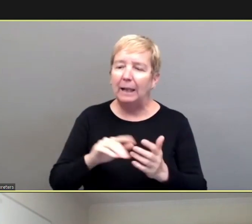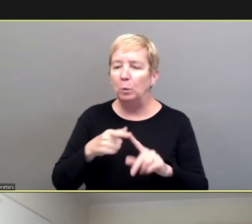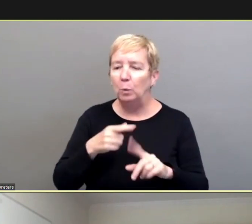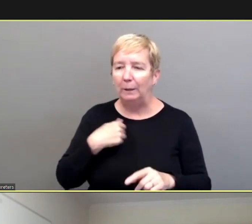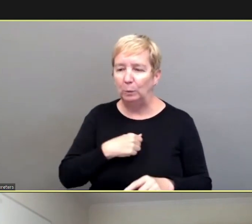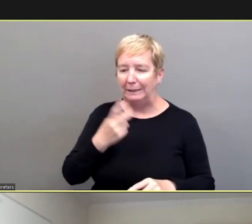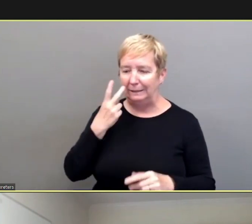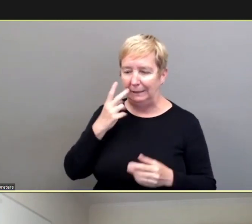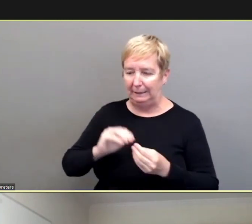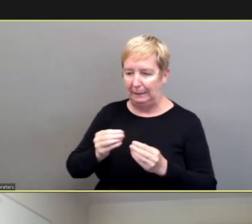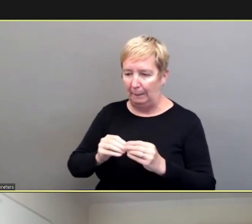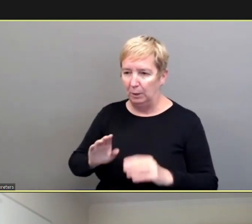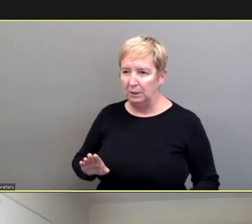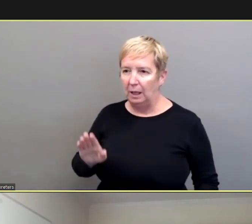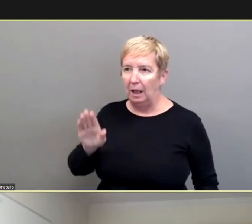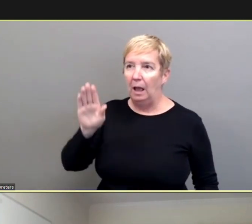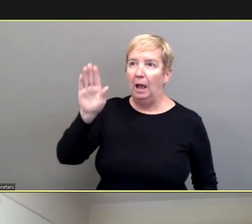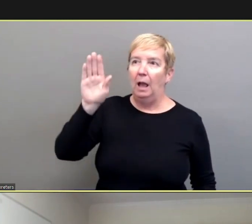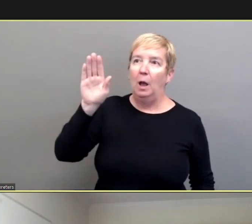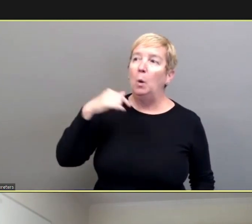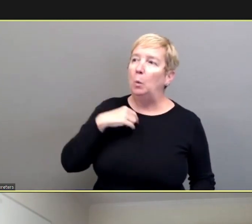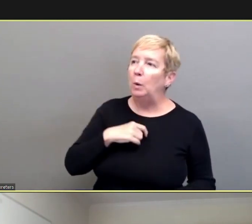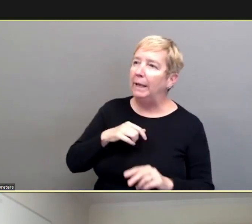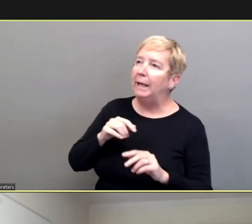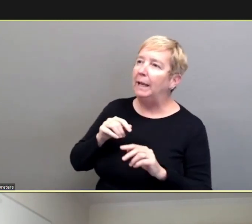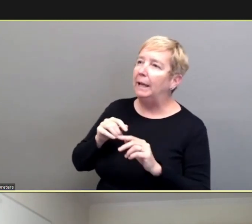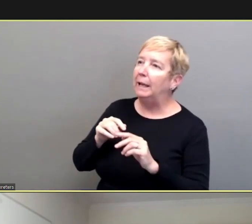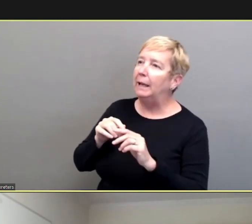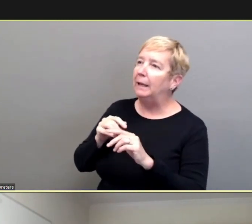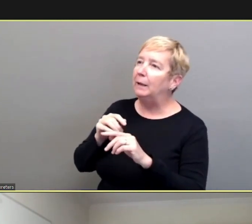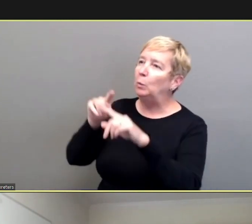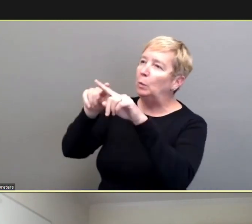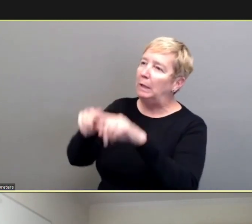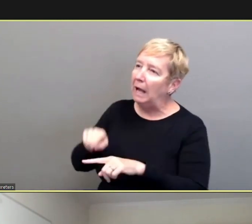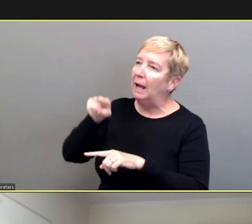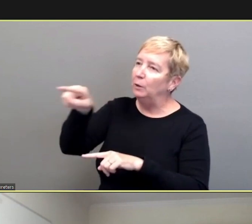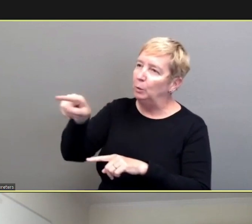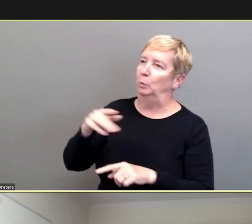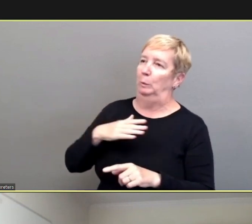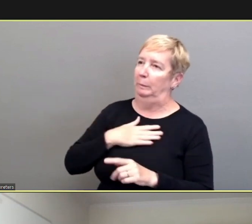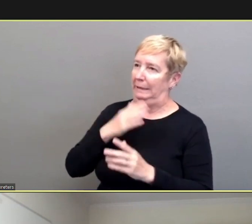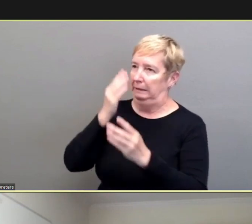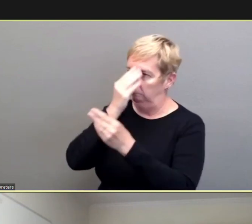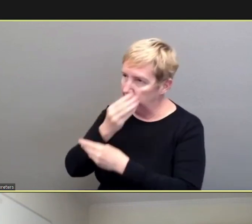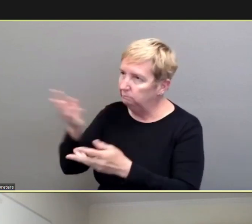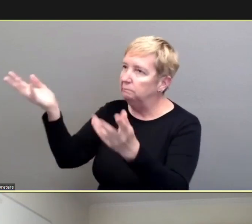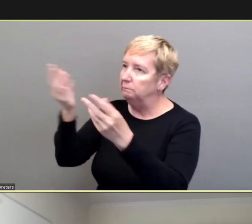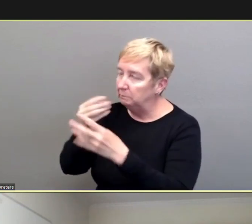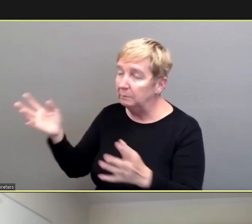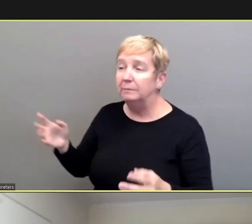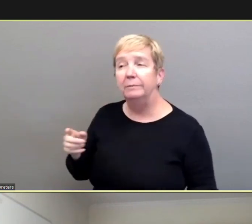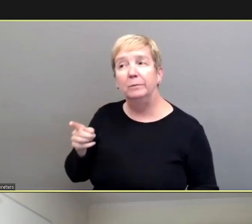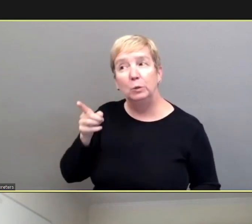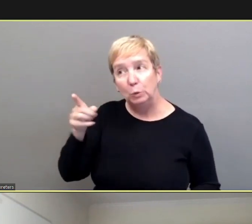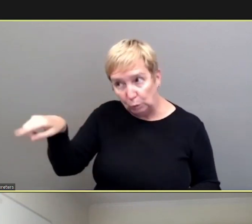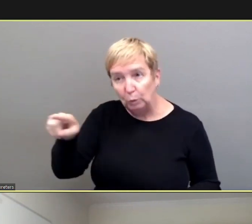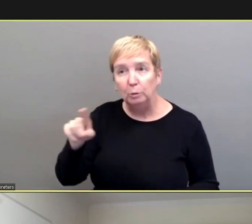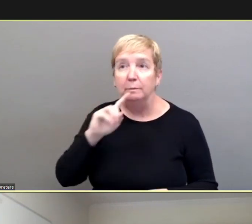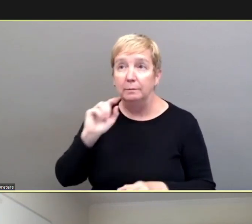we turn to you to help us get the word out. It's only appropriate, and you do get the word out,